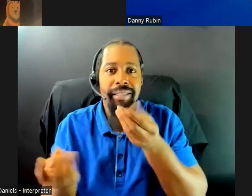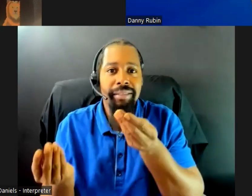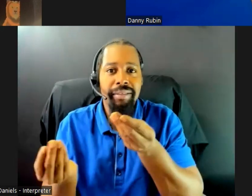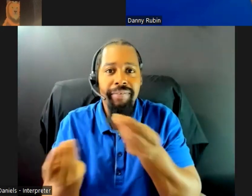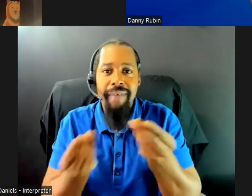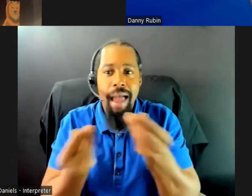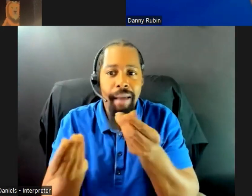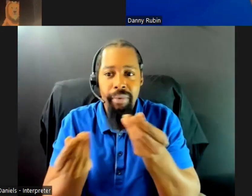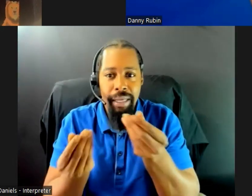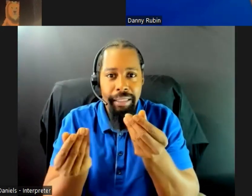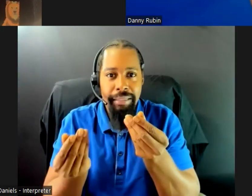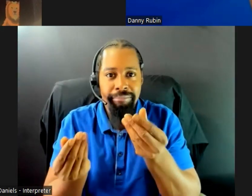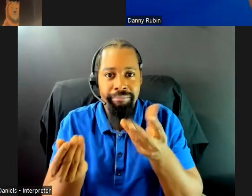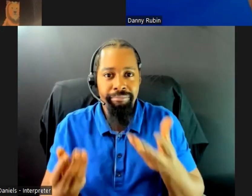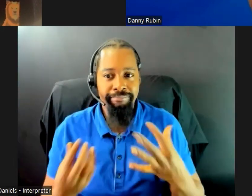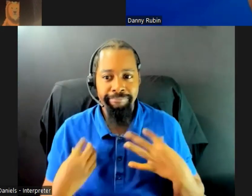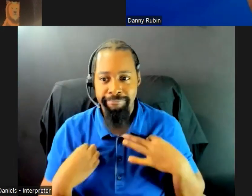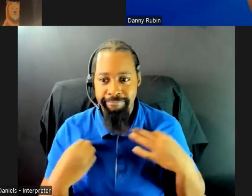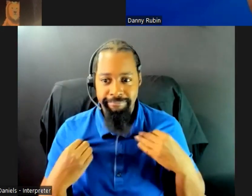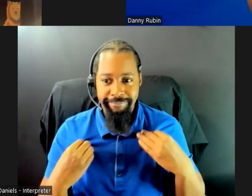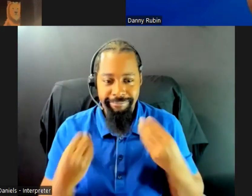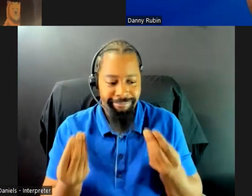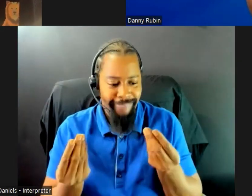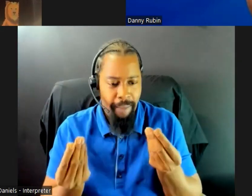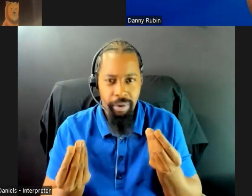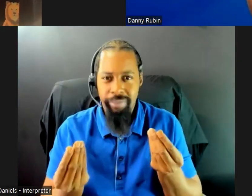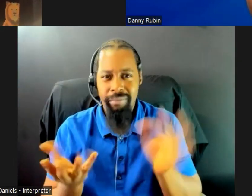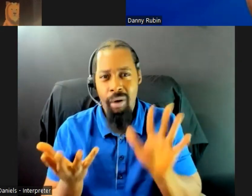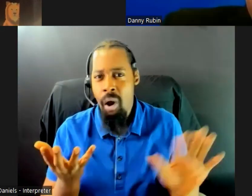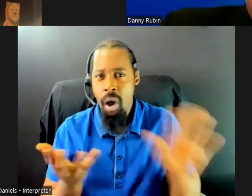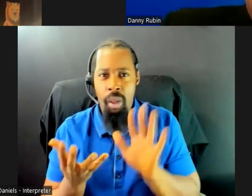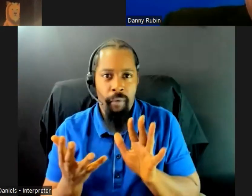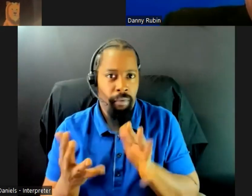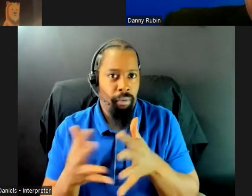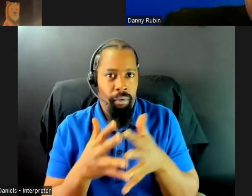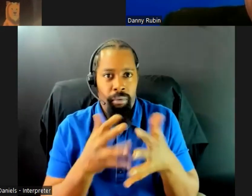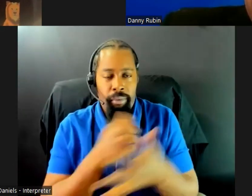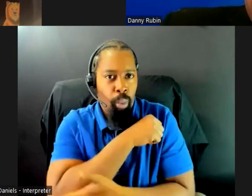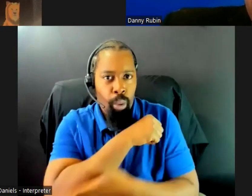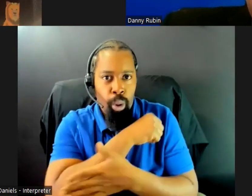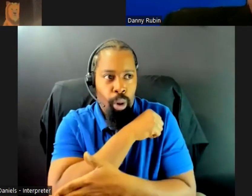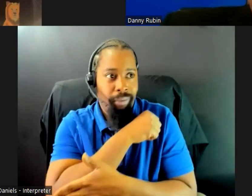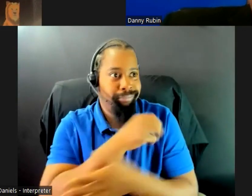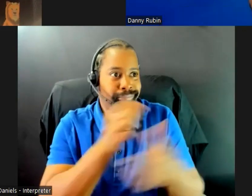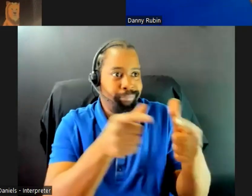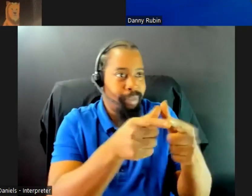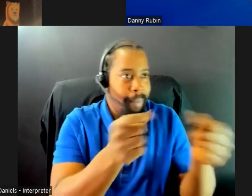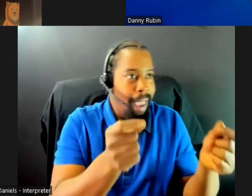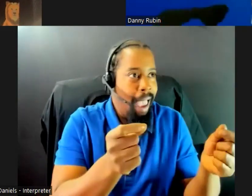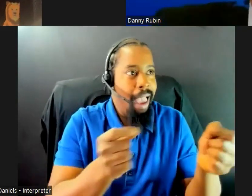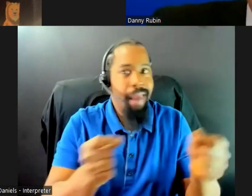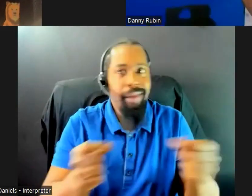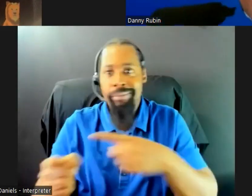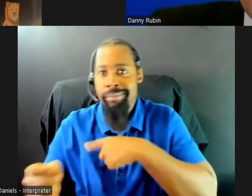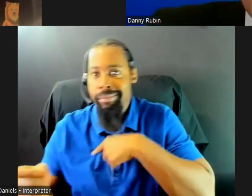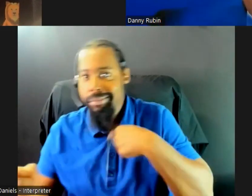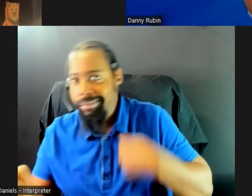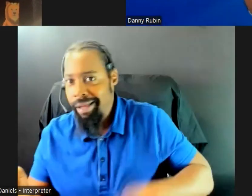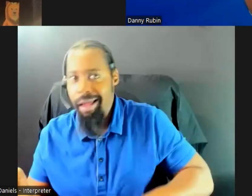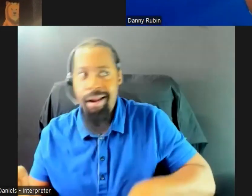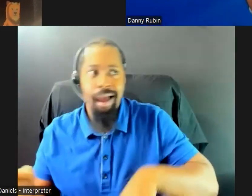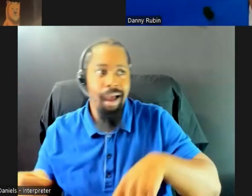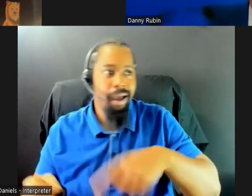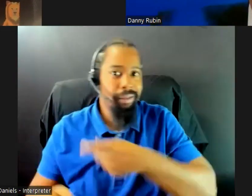We have manufacturers in Japan, in China, in Spain, in the United States, in